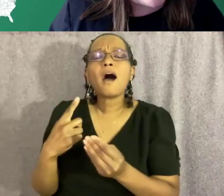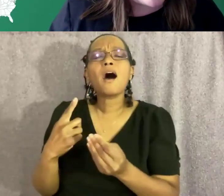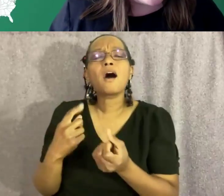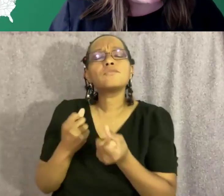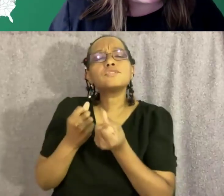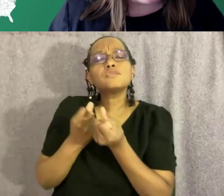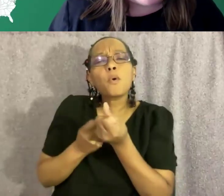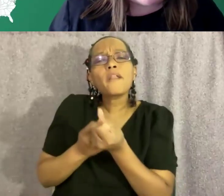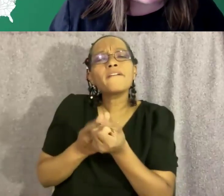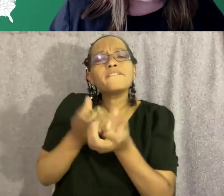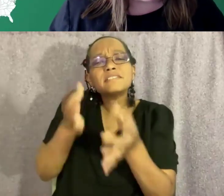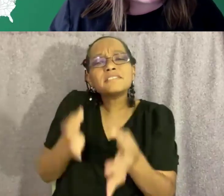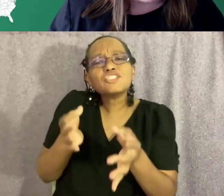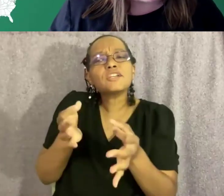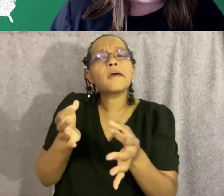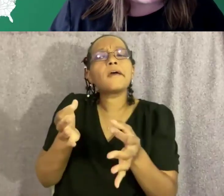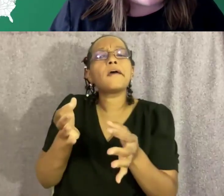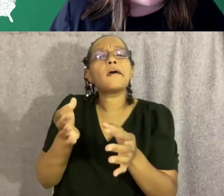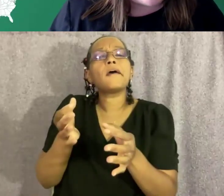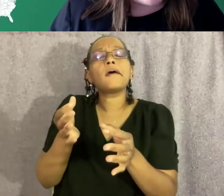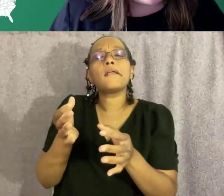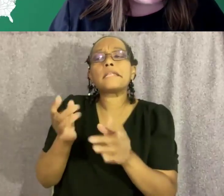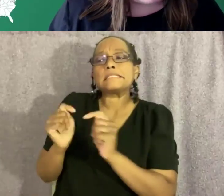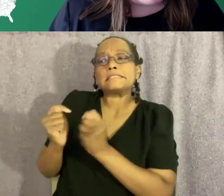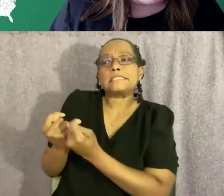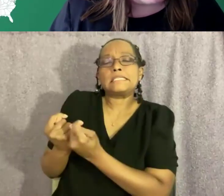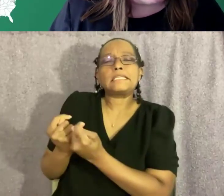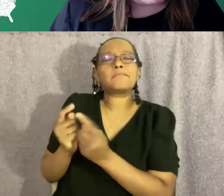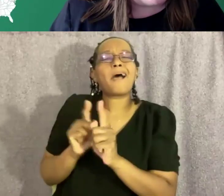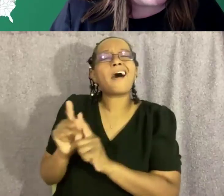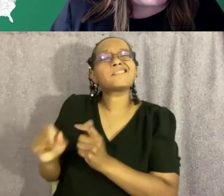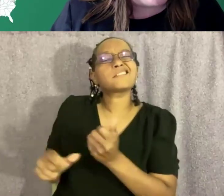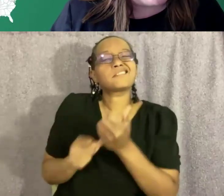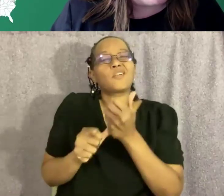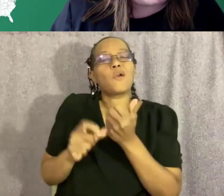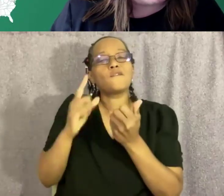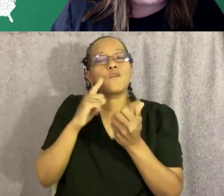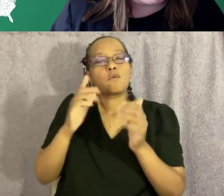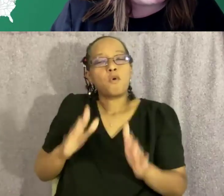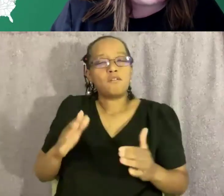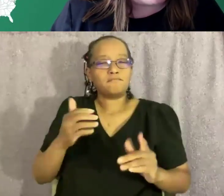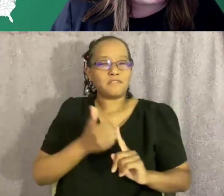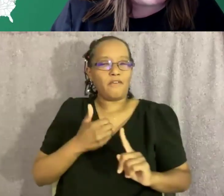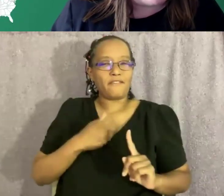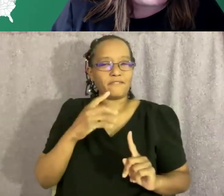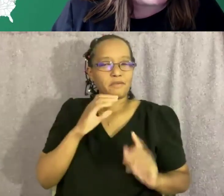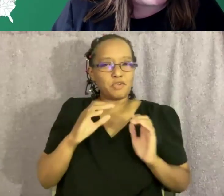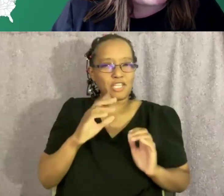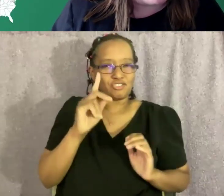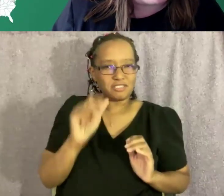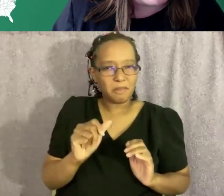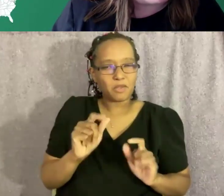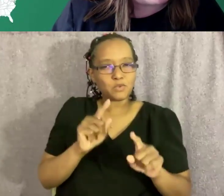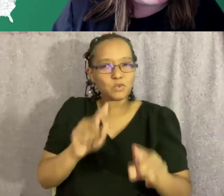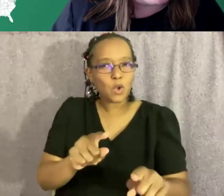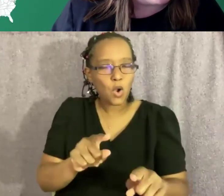team members as an auxiliary aid for a patient with a communication disability attending medical appointments to